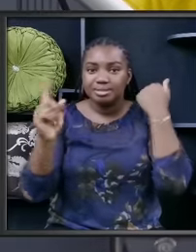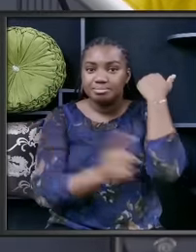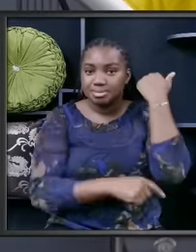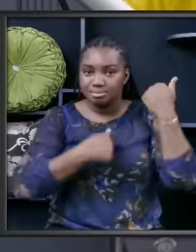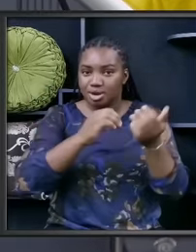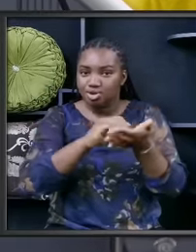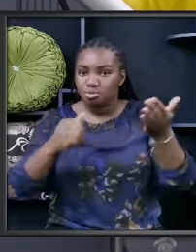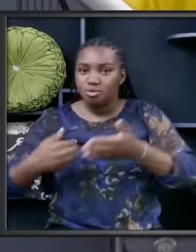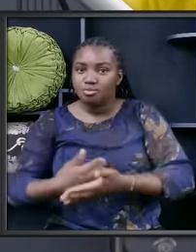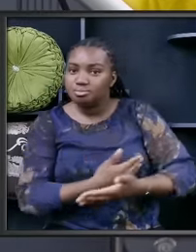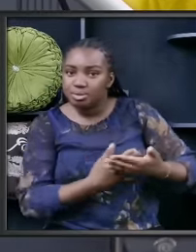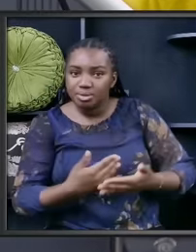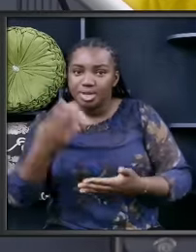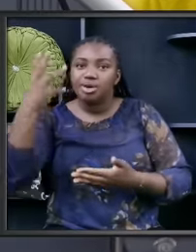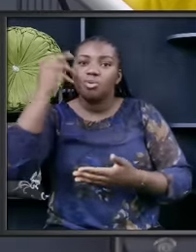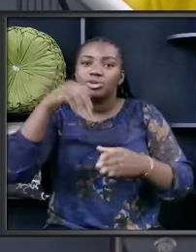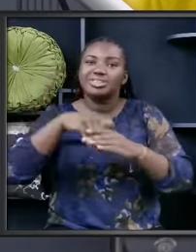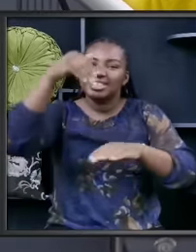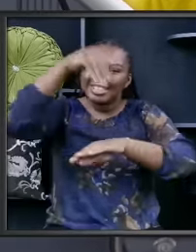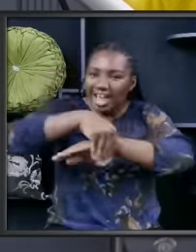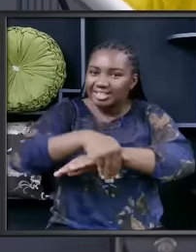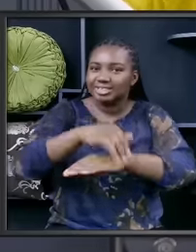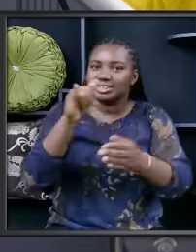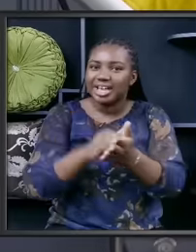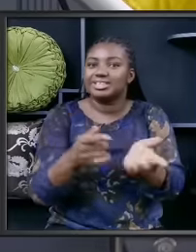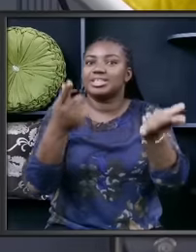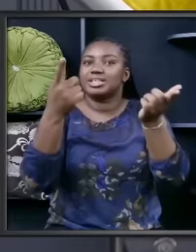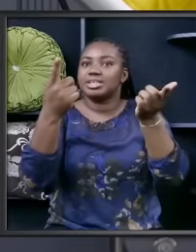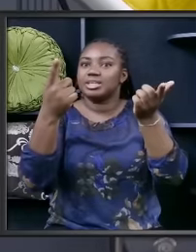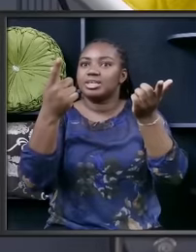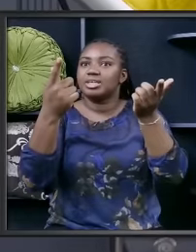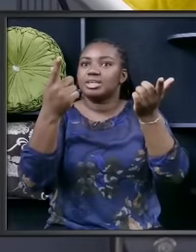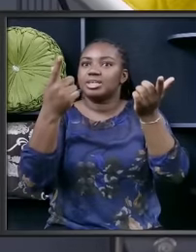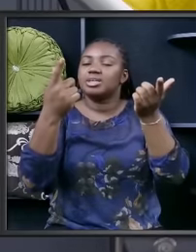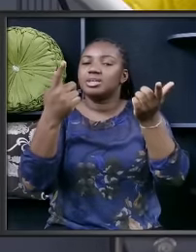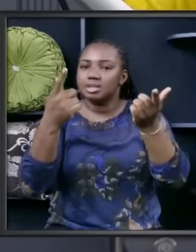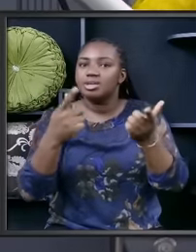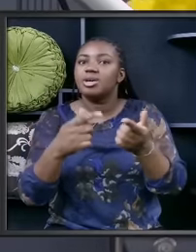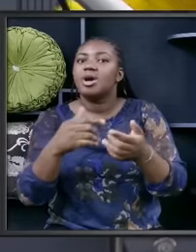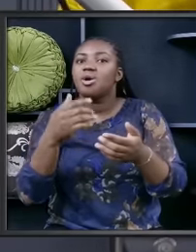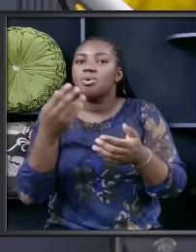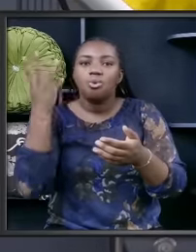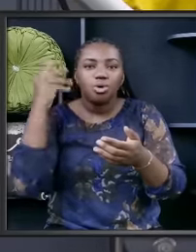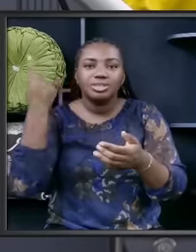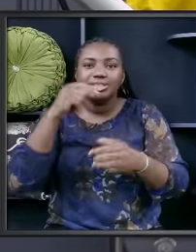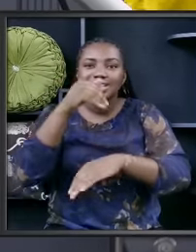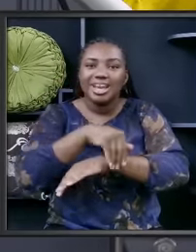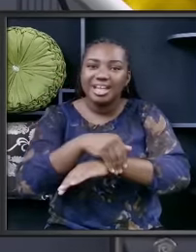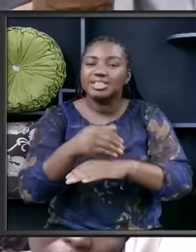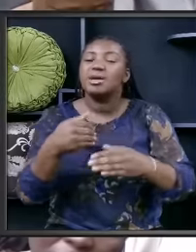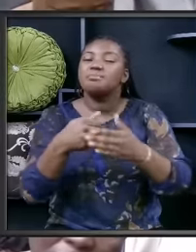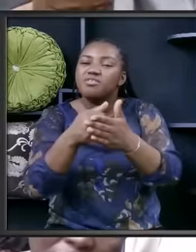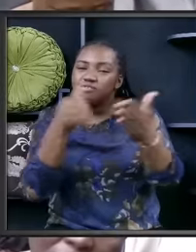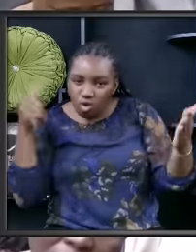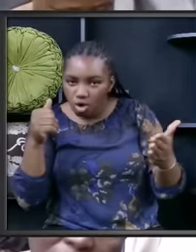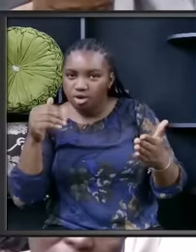go hospital. So now hospital now with the in the road. They go Iraq. Nine doctors only they call them. Now they tell and